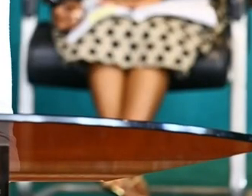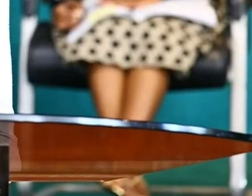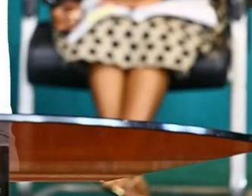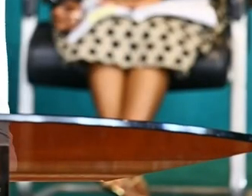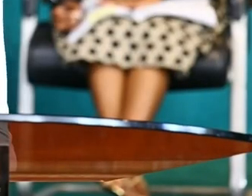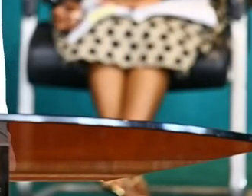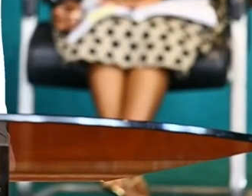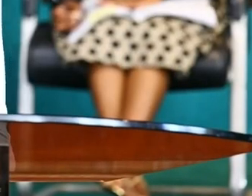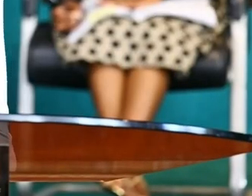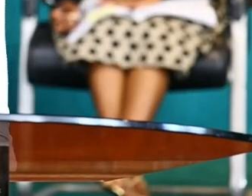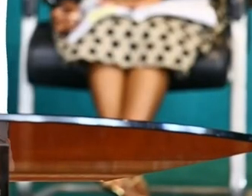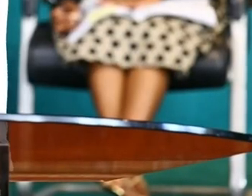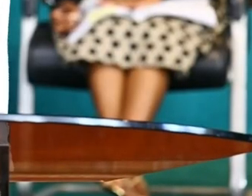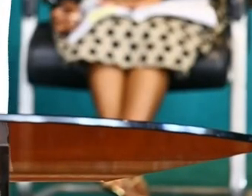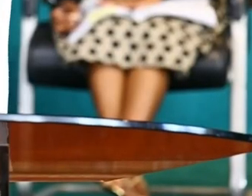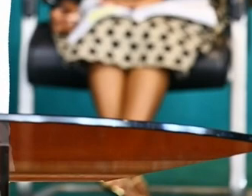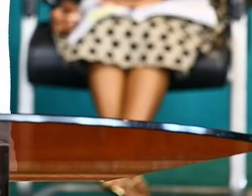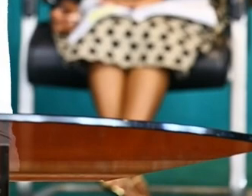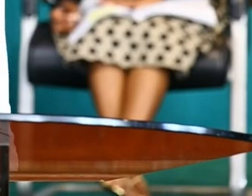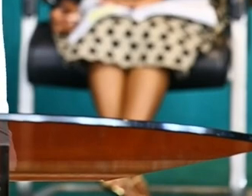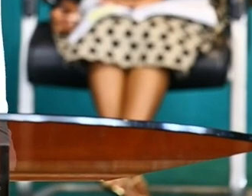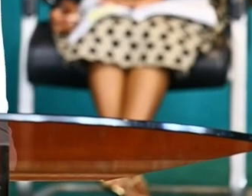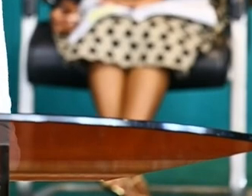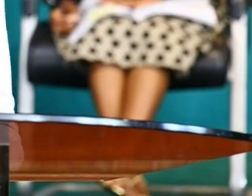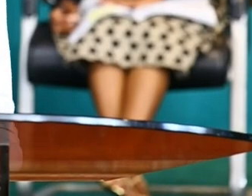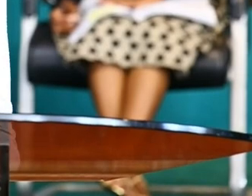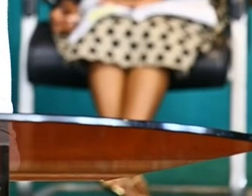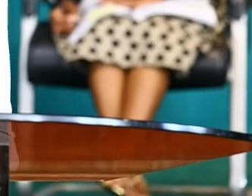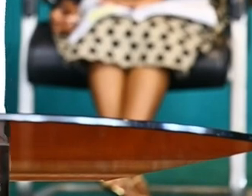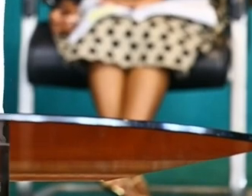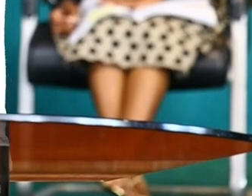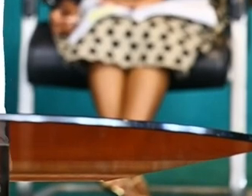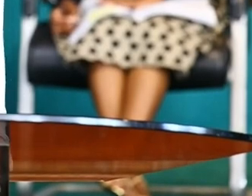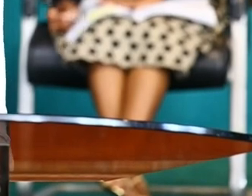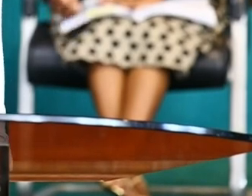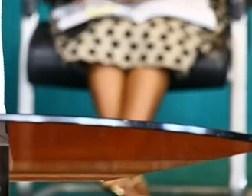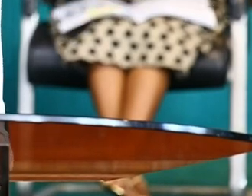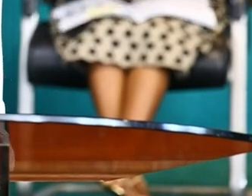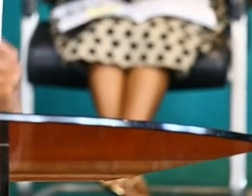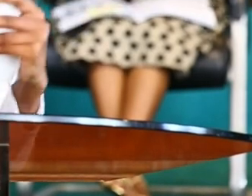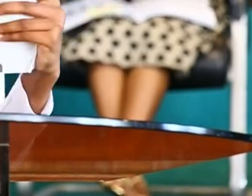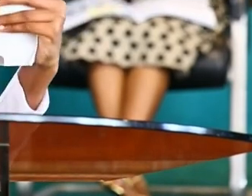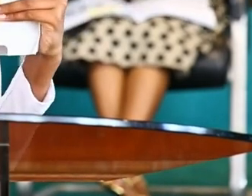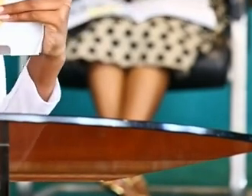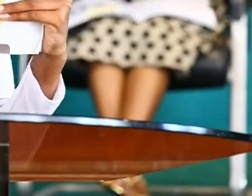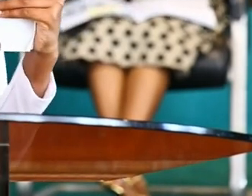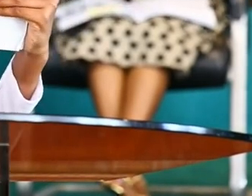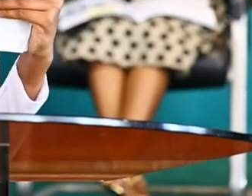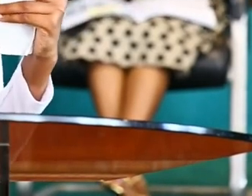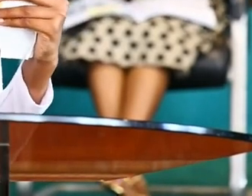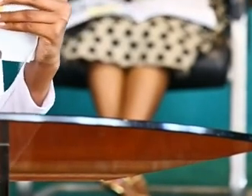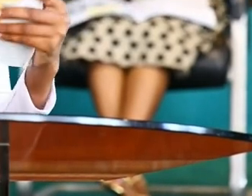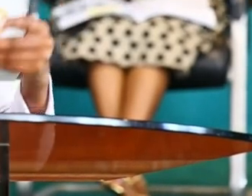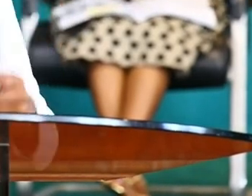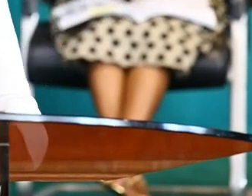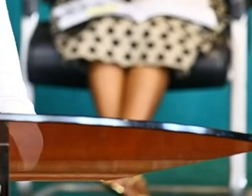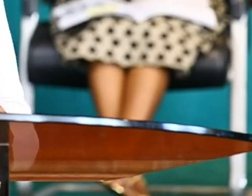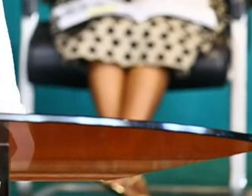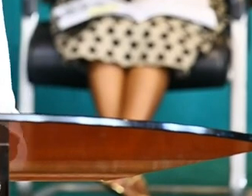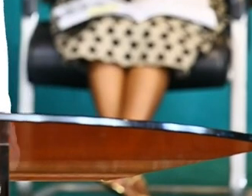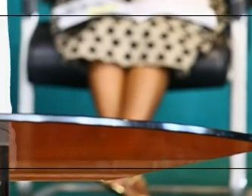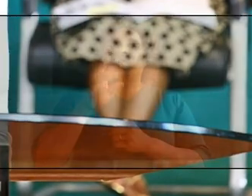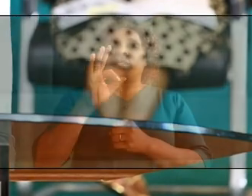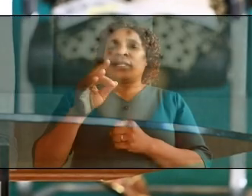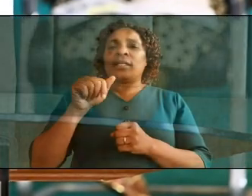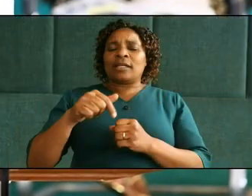Happy Sabbath, and welcome to the 11th lesson of the third quarter of the Teens Cornerstone Connection lesson of 2023. This